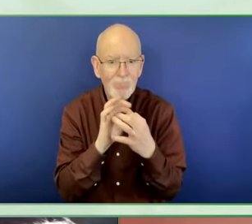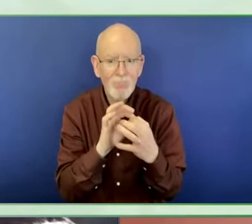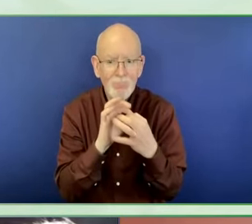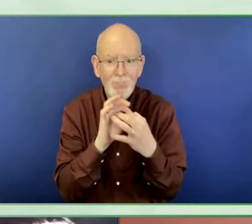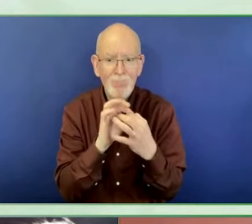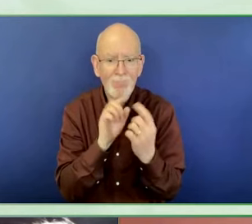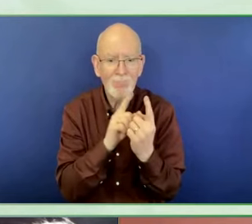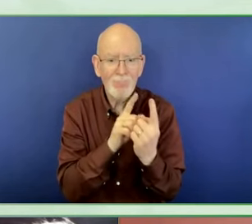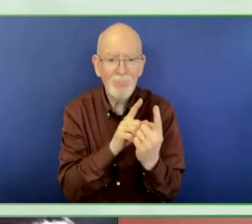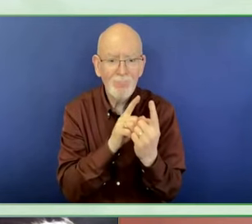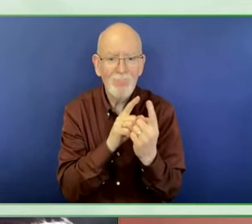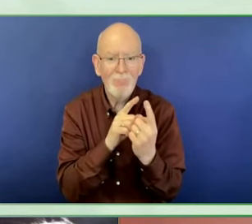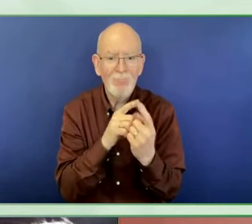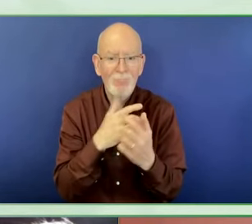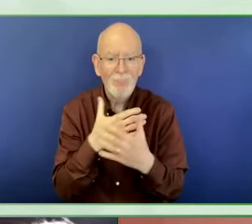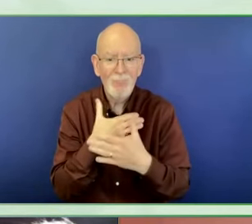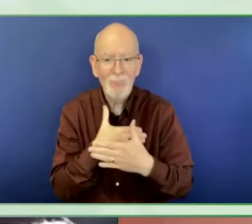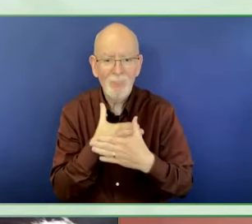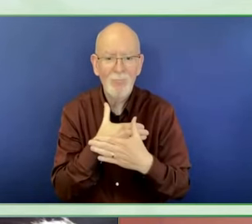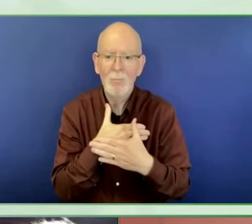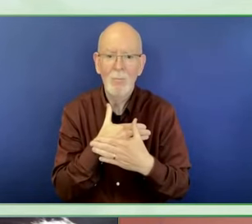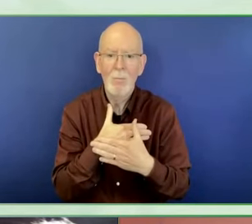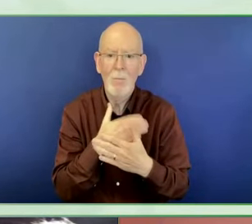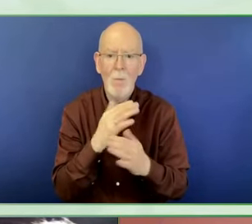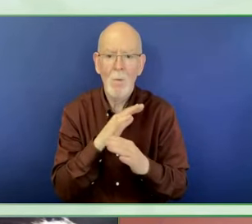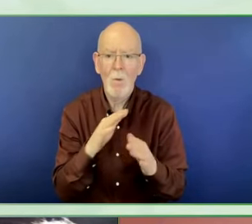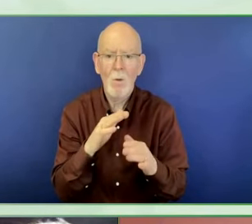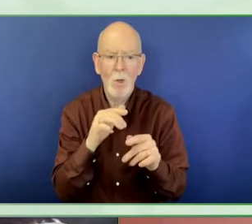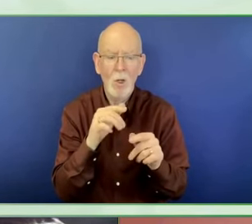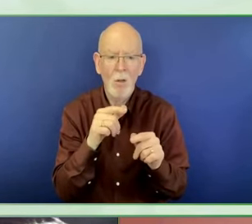that. That's enough. Thank you.